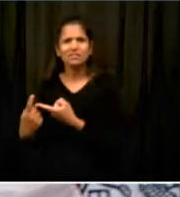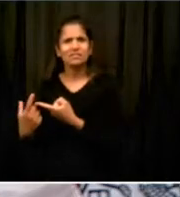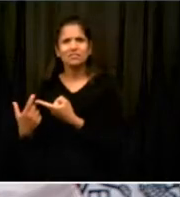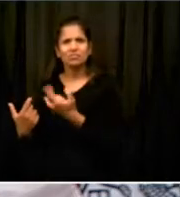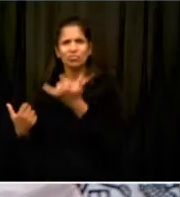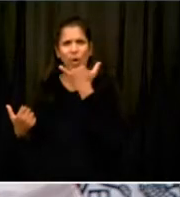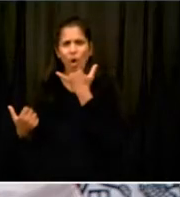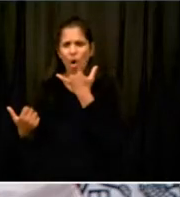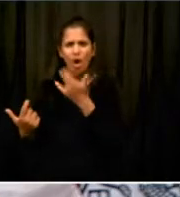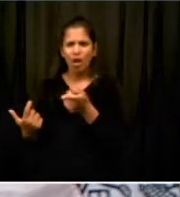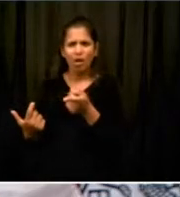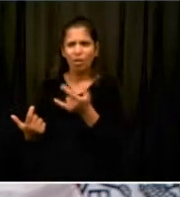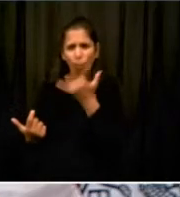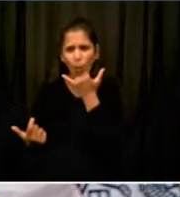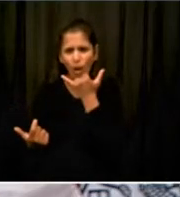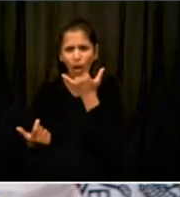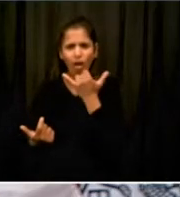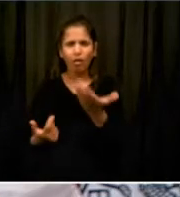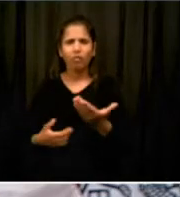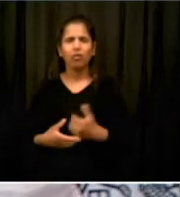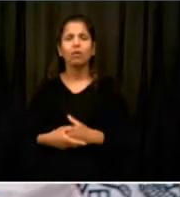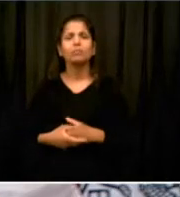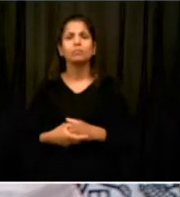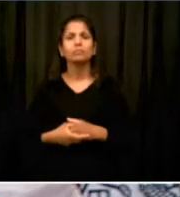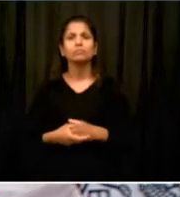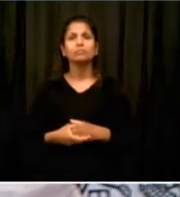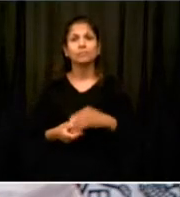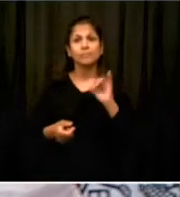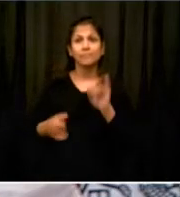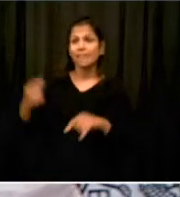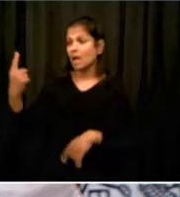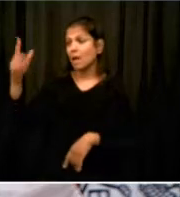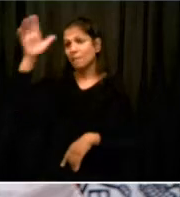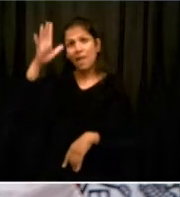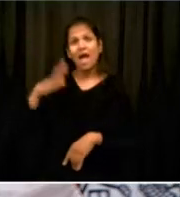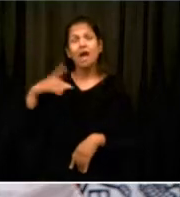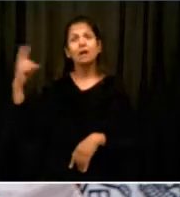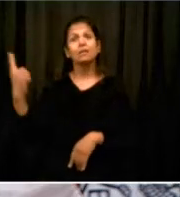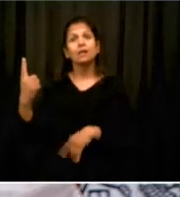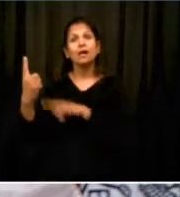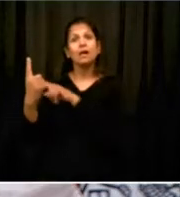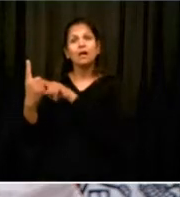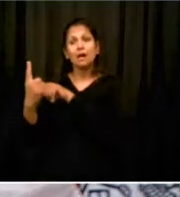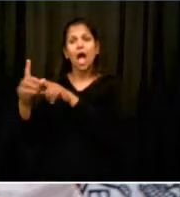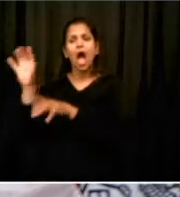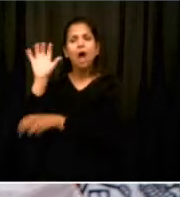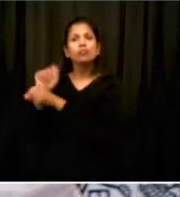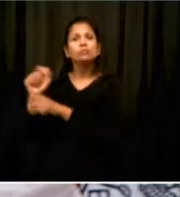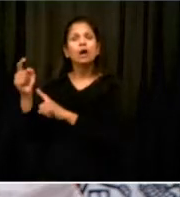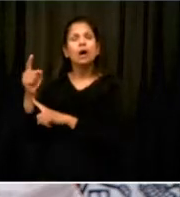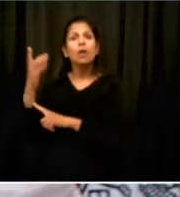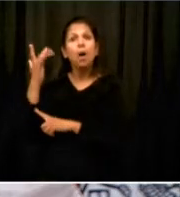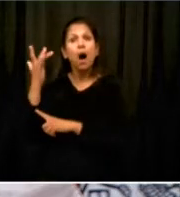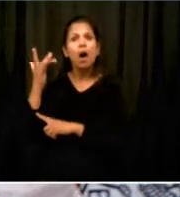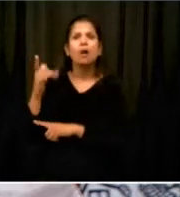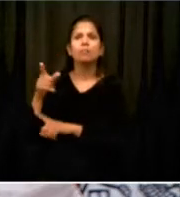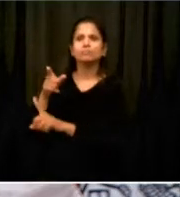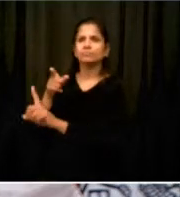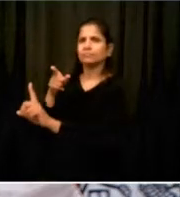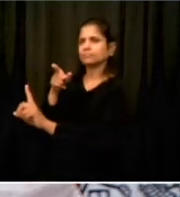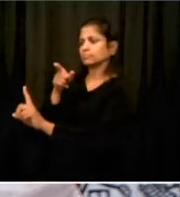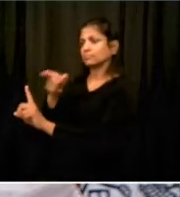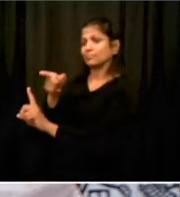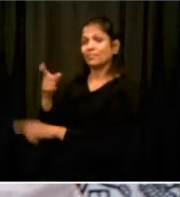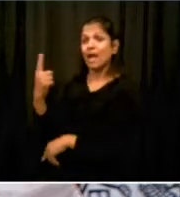police property. That is a real offense. That is an offense that can lead to an arrest. And my message to everyone, if you're out there